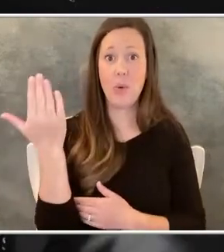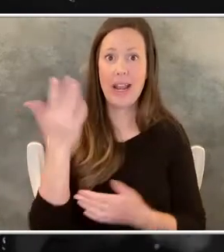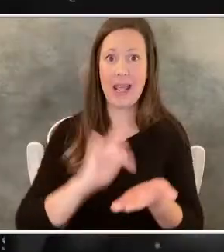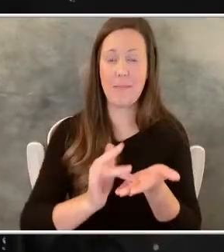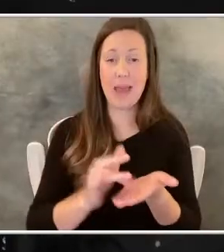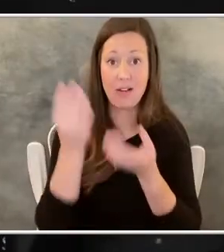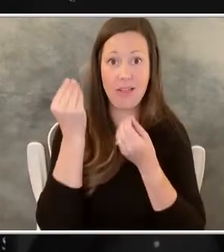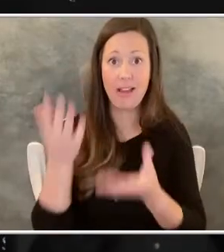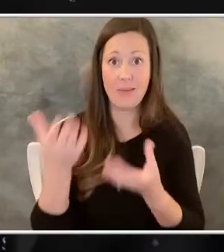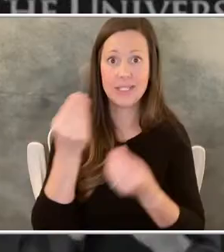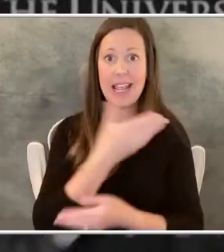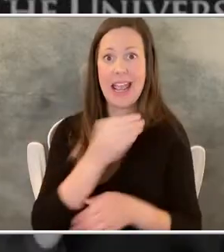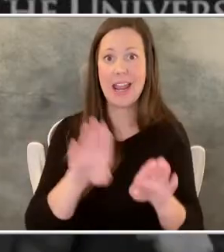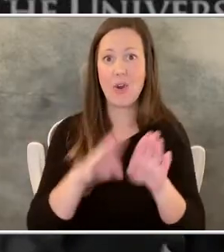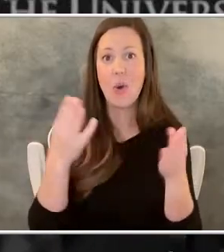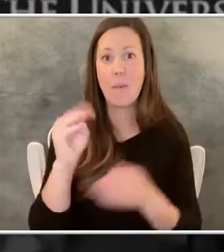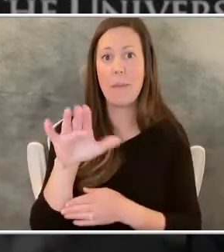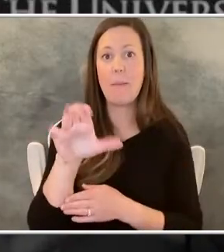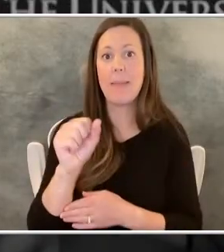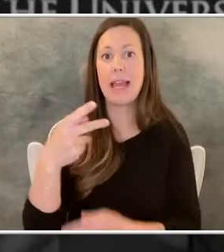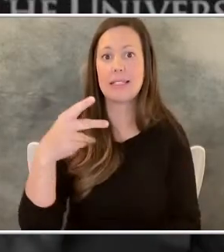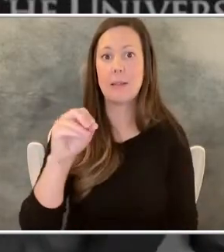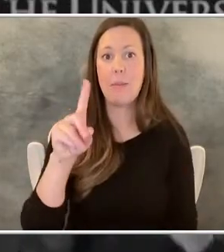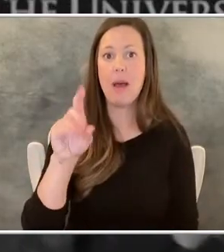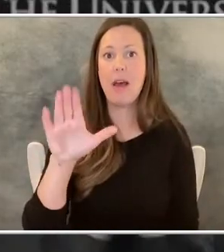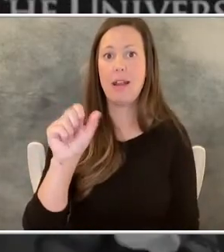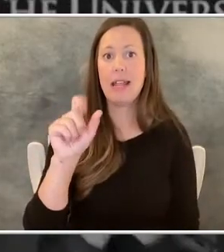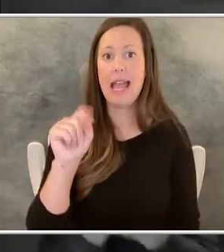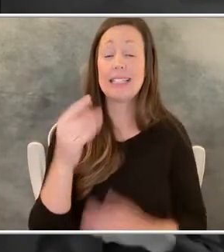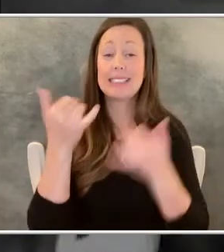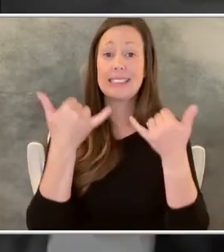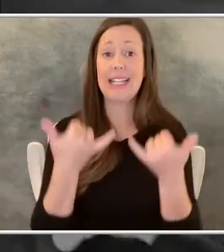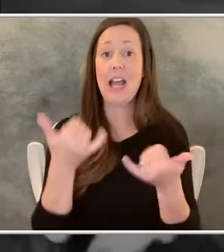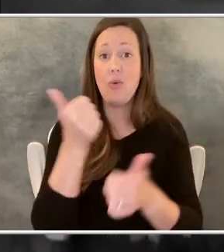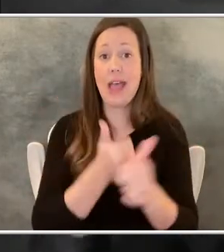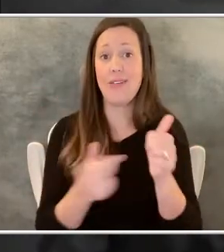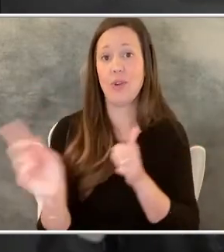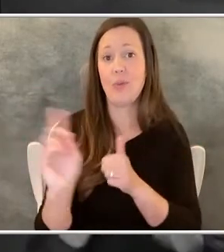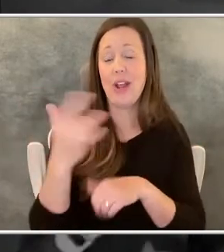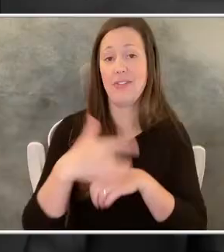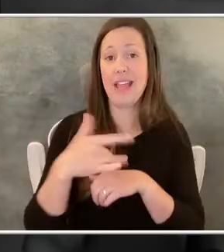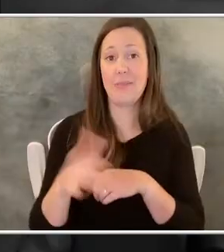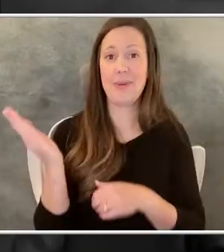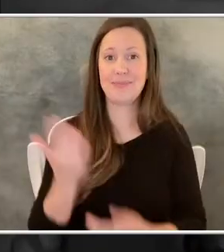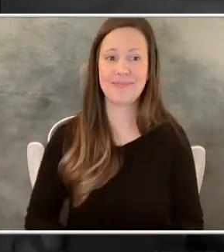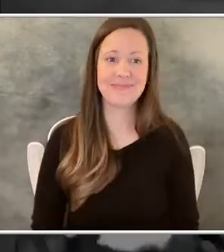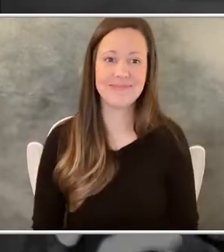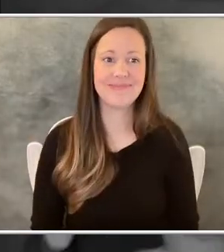Mics with Dr. Stites podcasts. Now, everywhere podcasts are available.